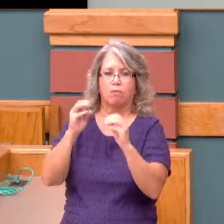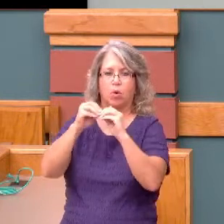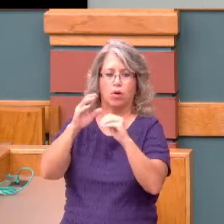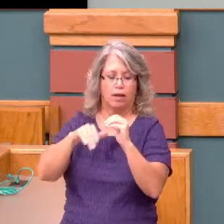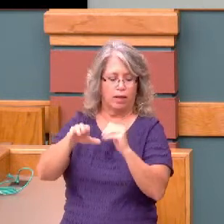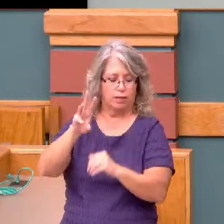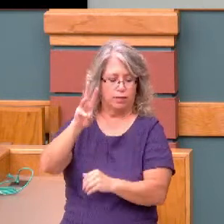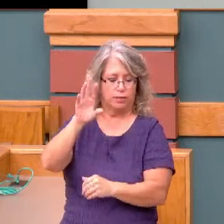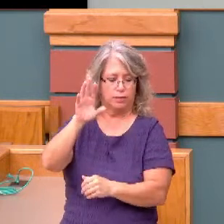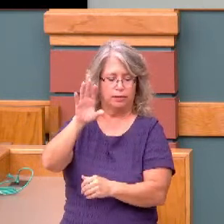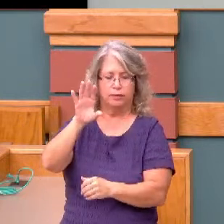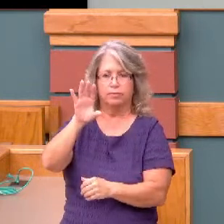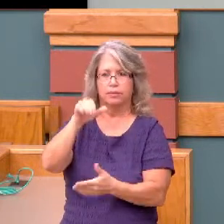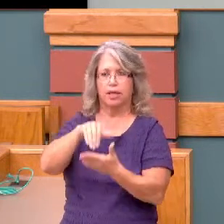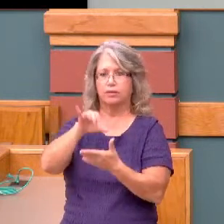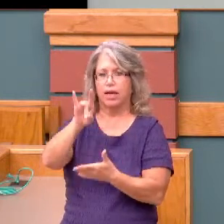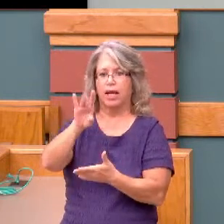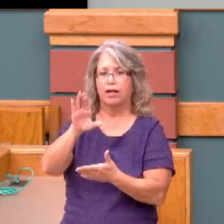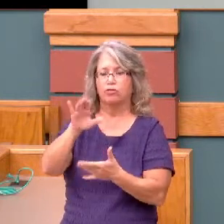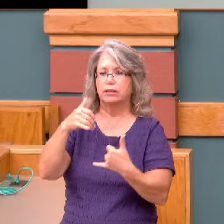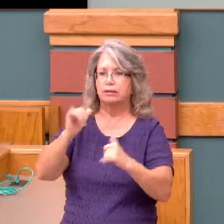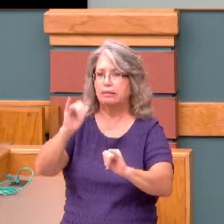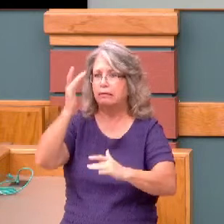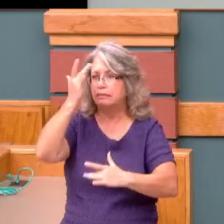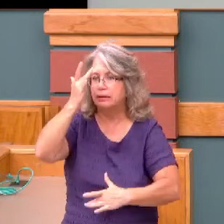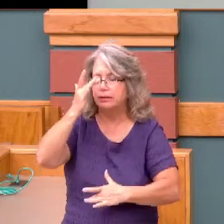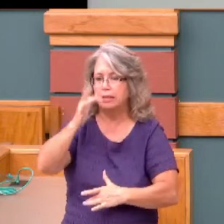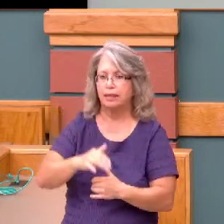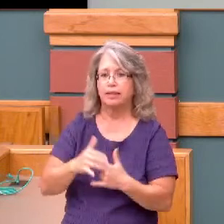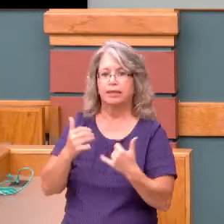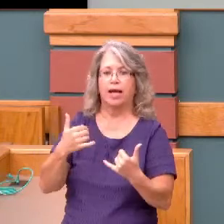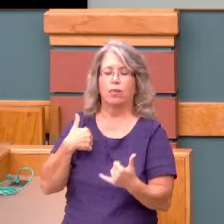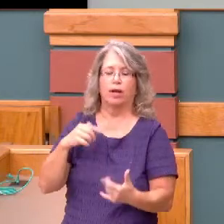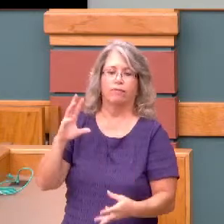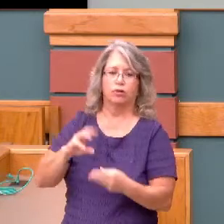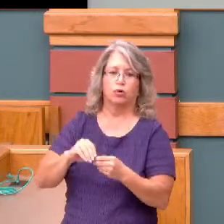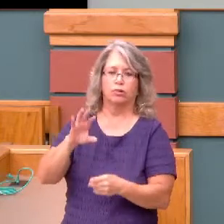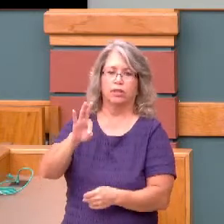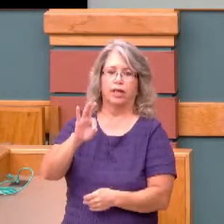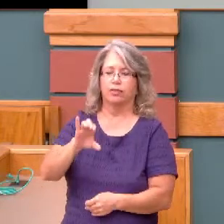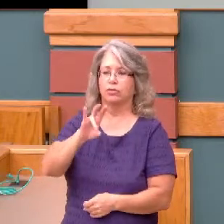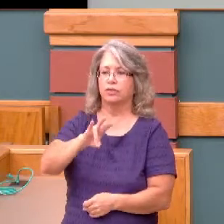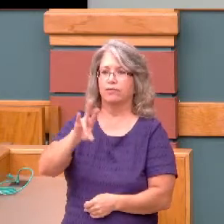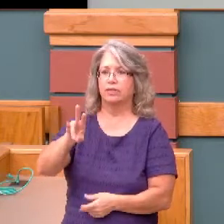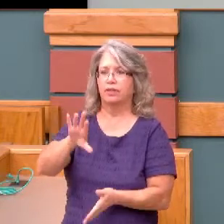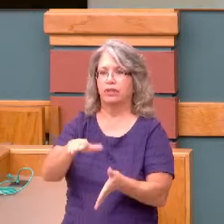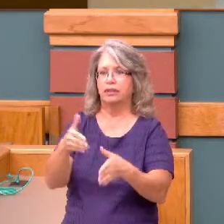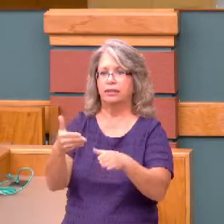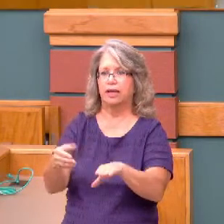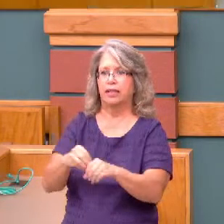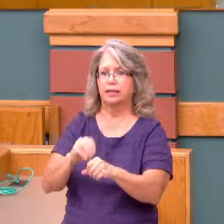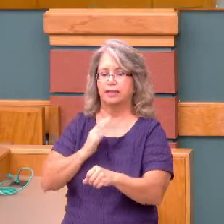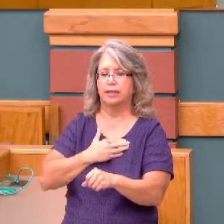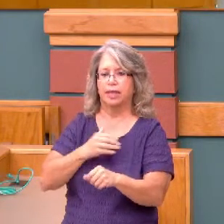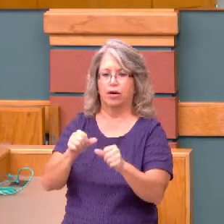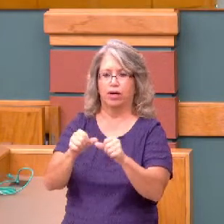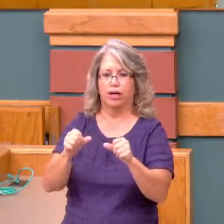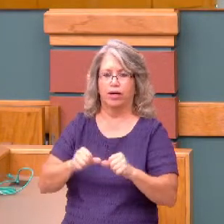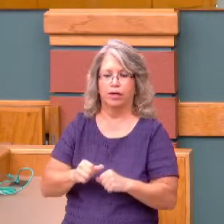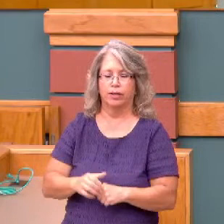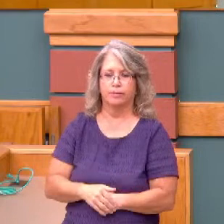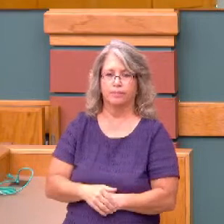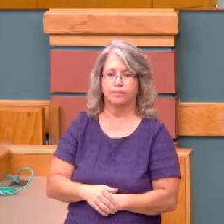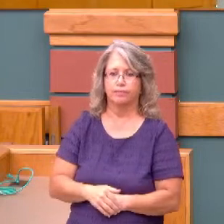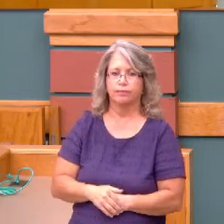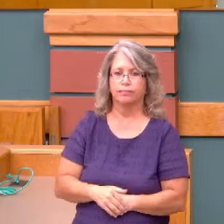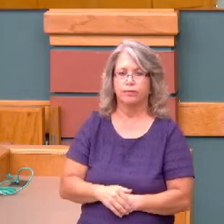that are active. And unfortunately now we have a total of 977 deaths in our area. Next slide, please.